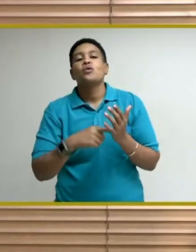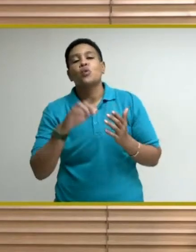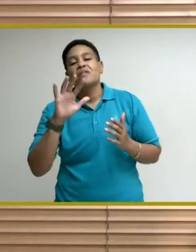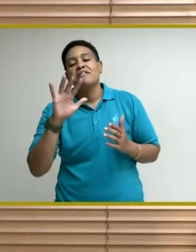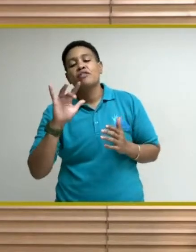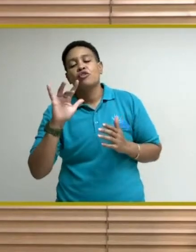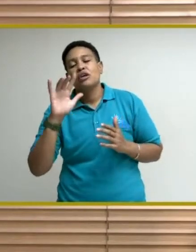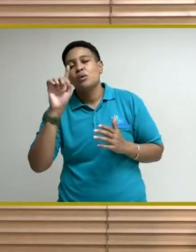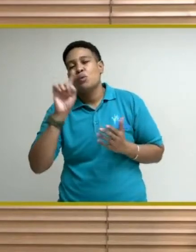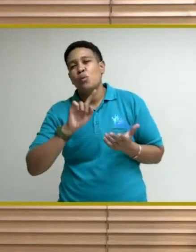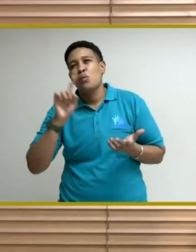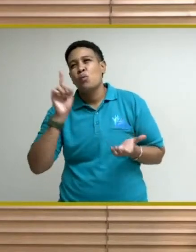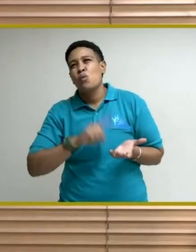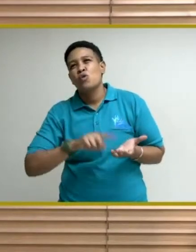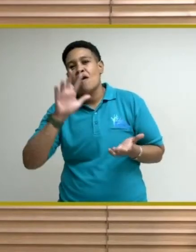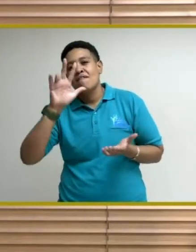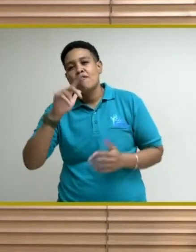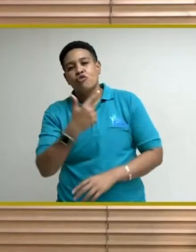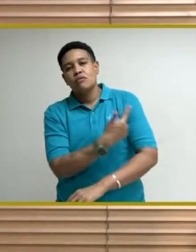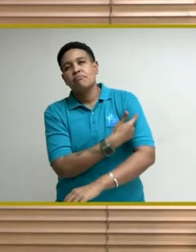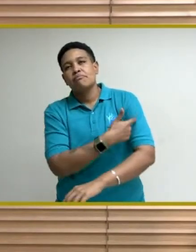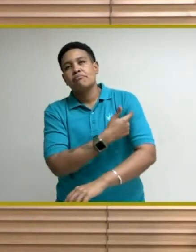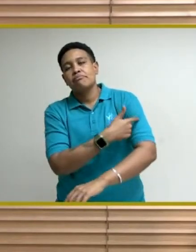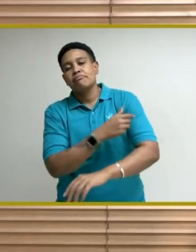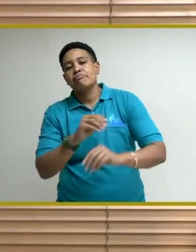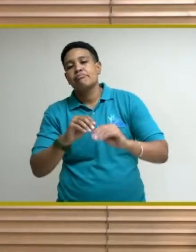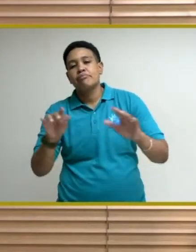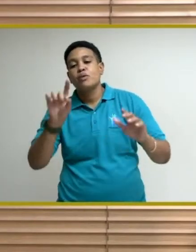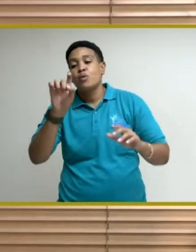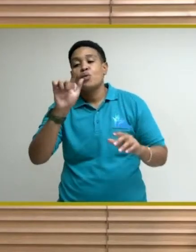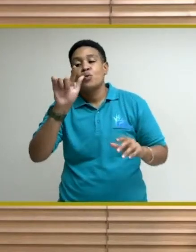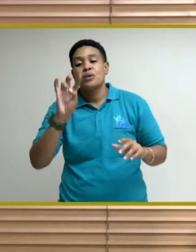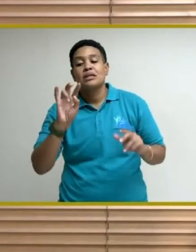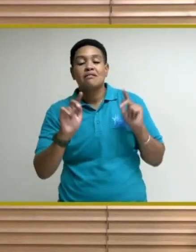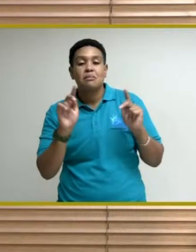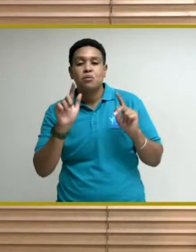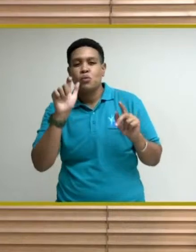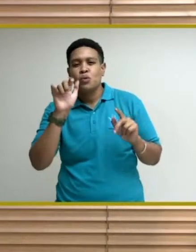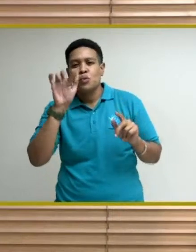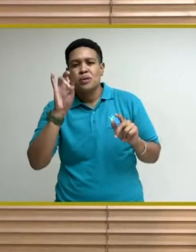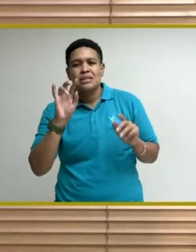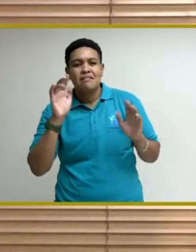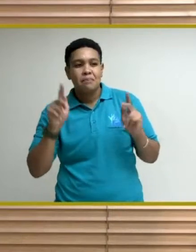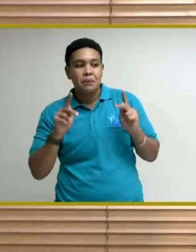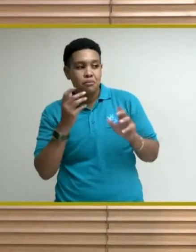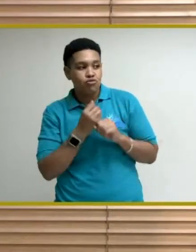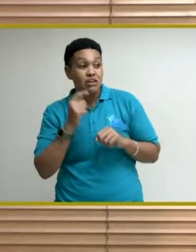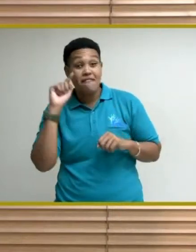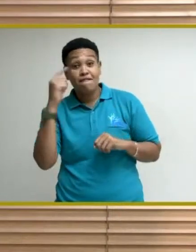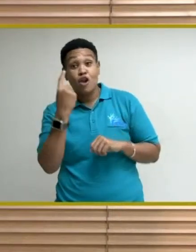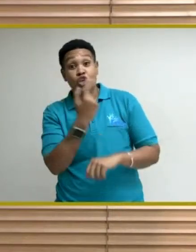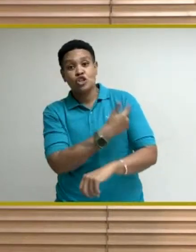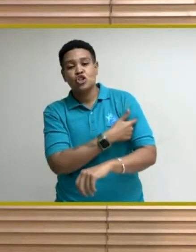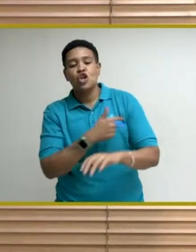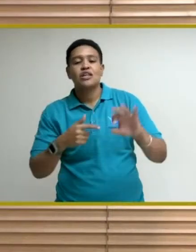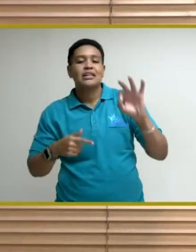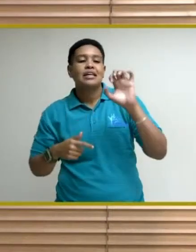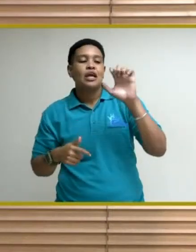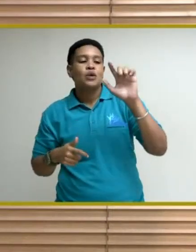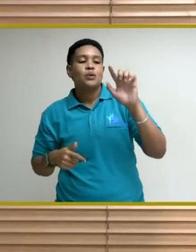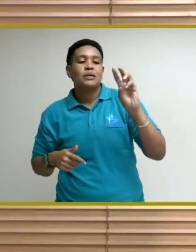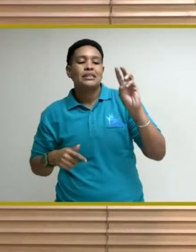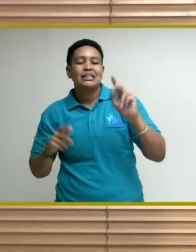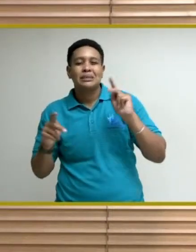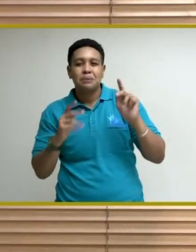1,053 doses were administered. 127 persons received the first dose. 926